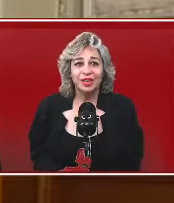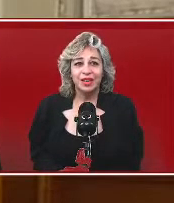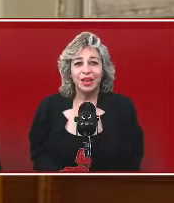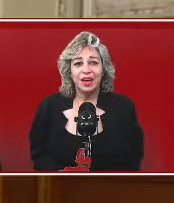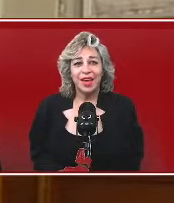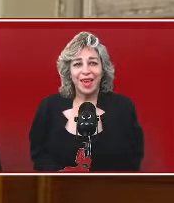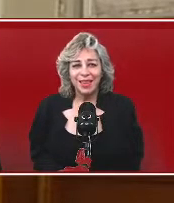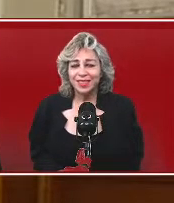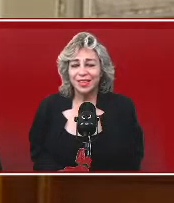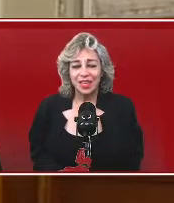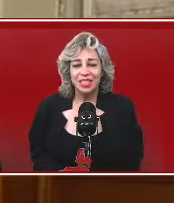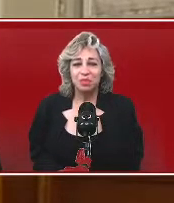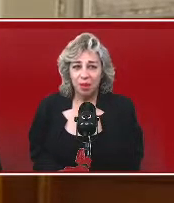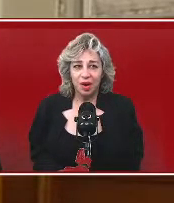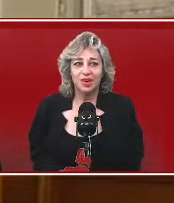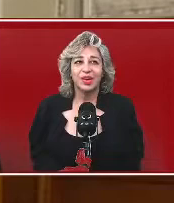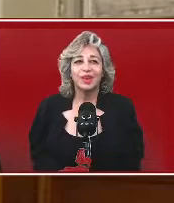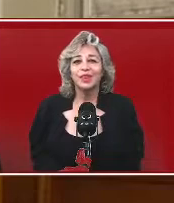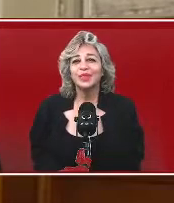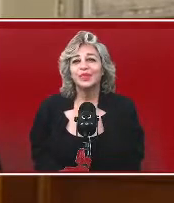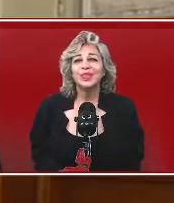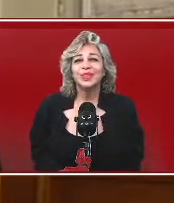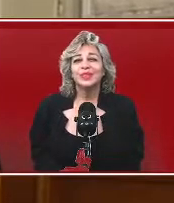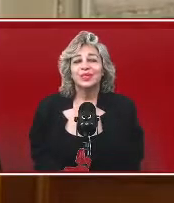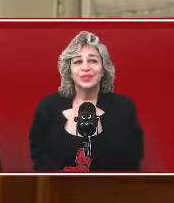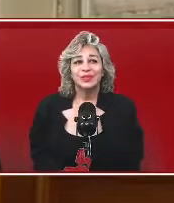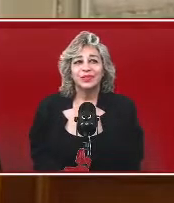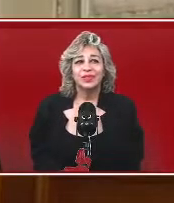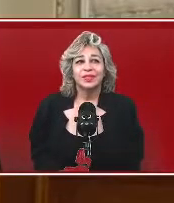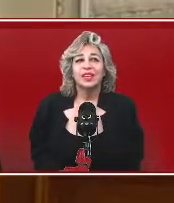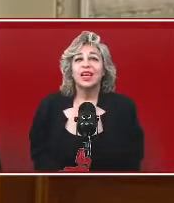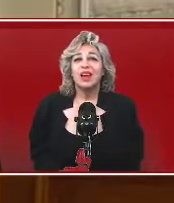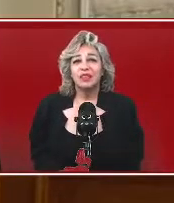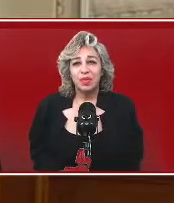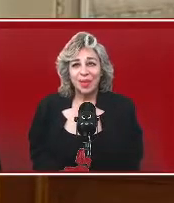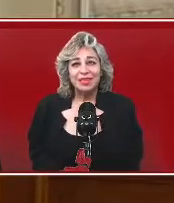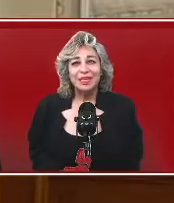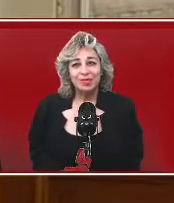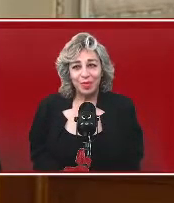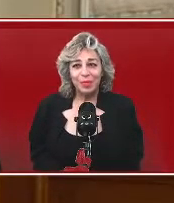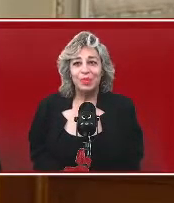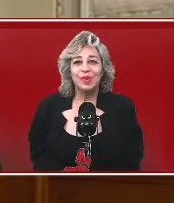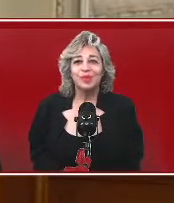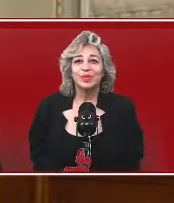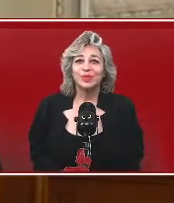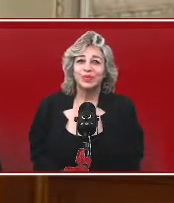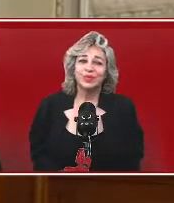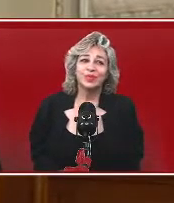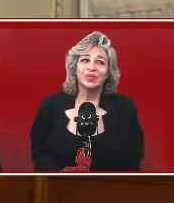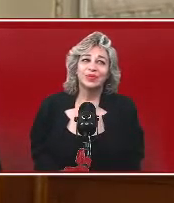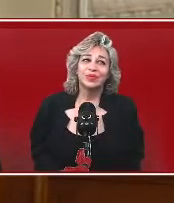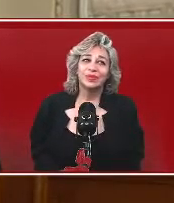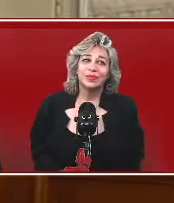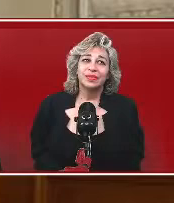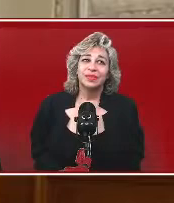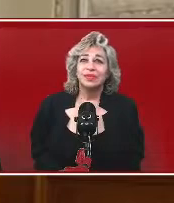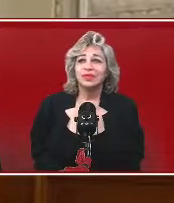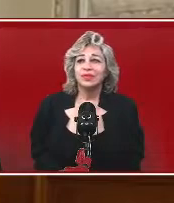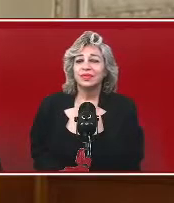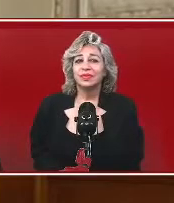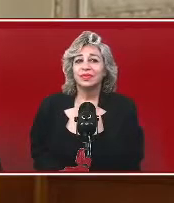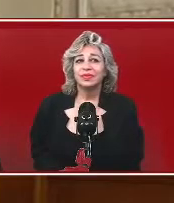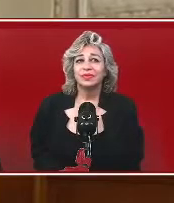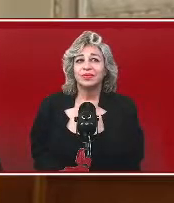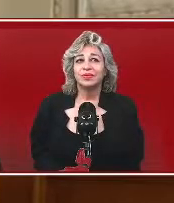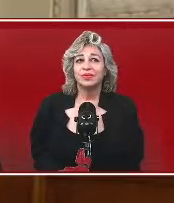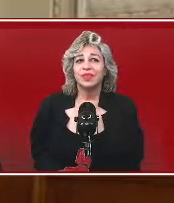good, excellent mark De los mexicanos. of the Mexican people. Porque se